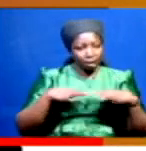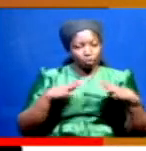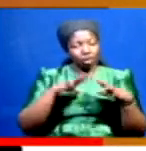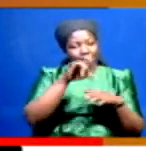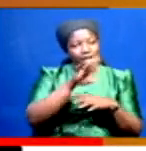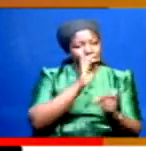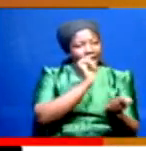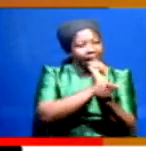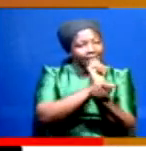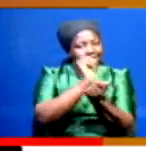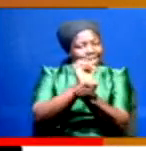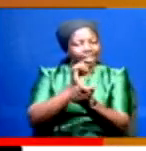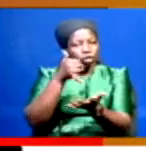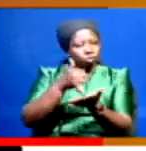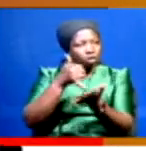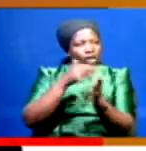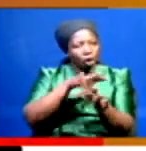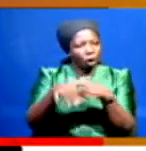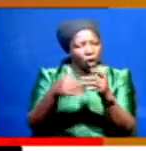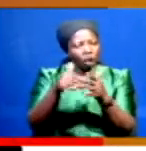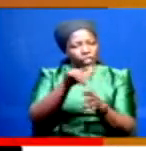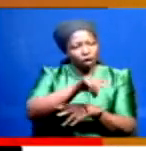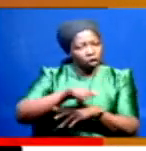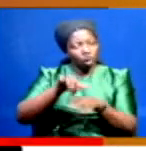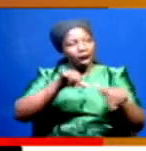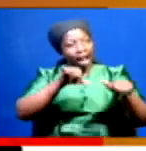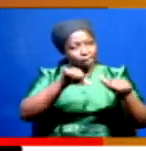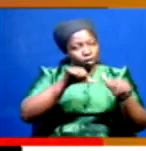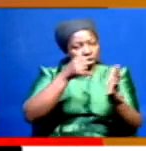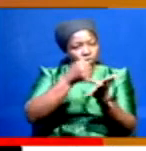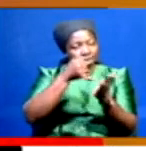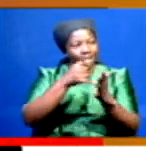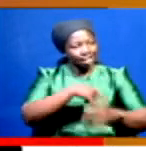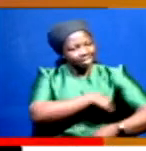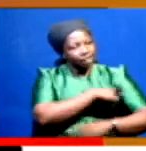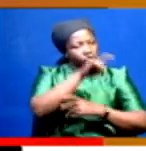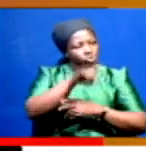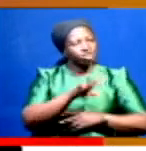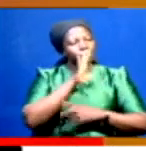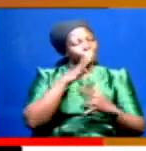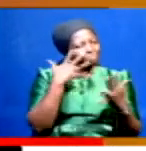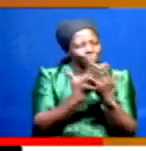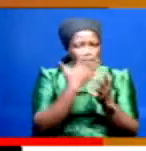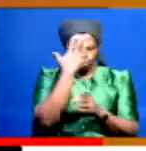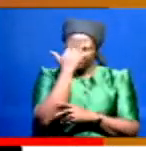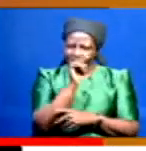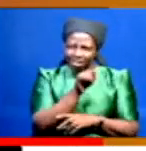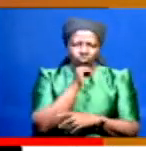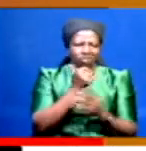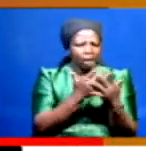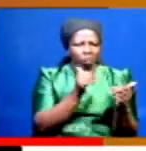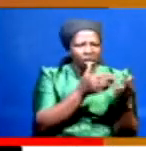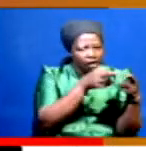arrested, including all the local administration, including the chief. They should be behind bars, because this is not something that has just